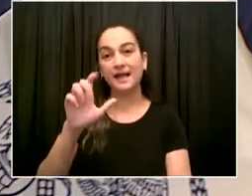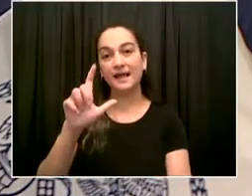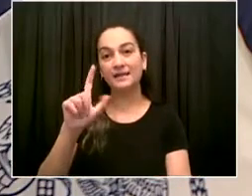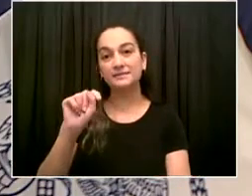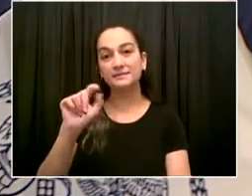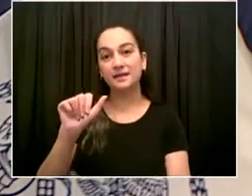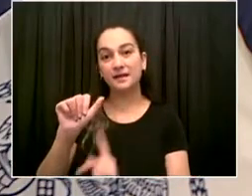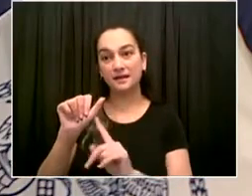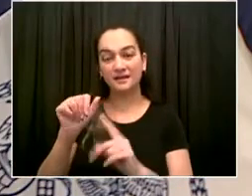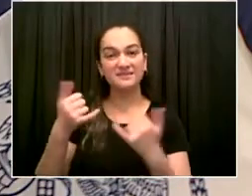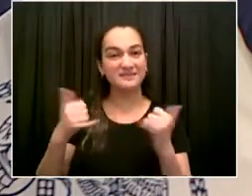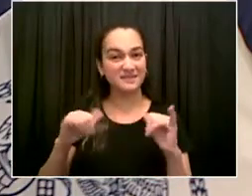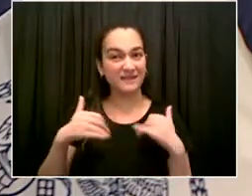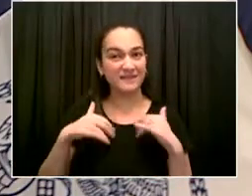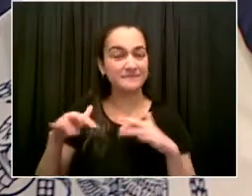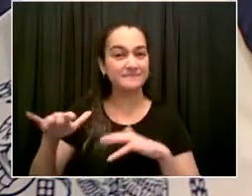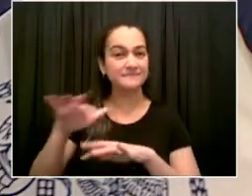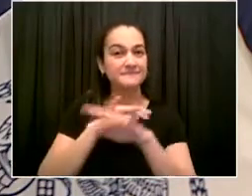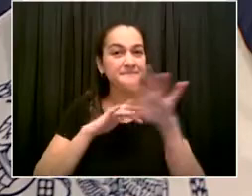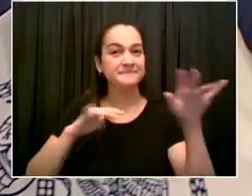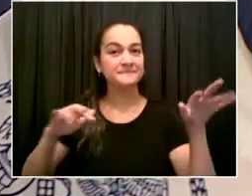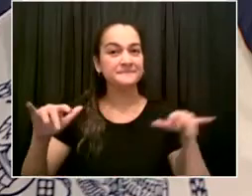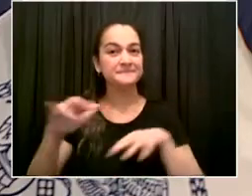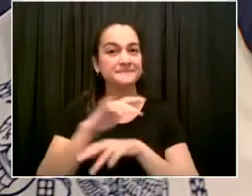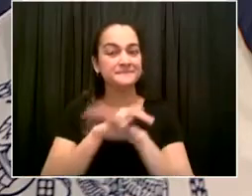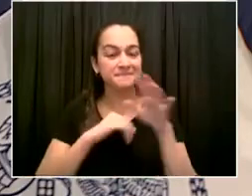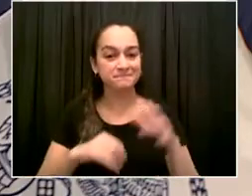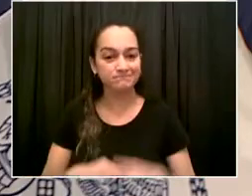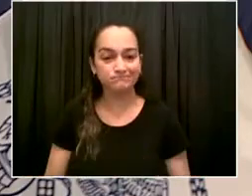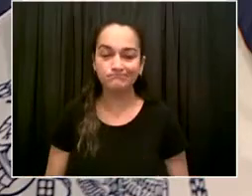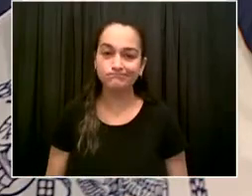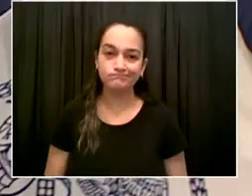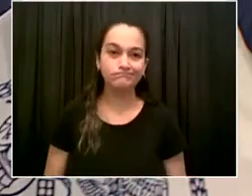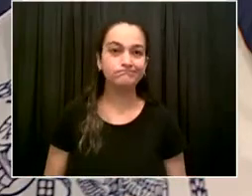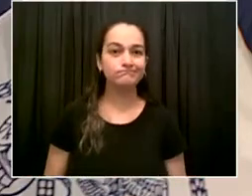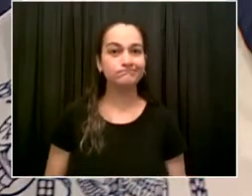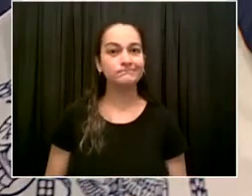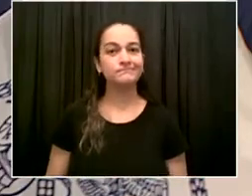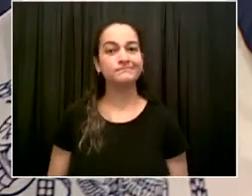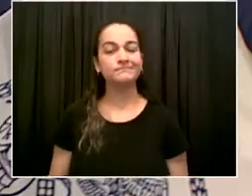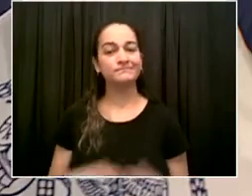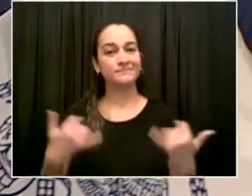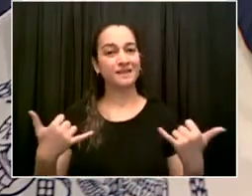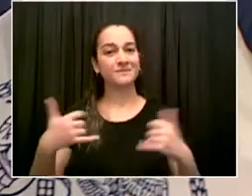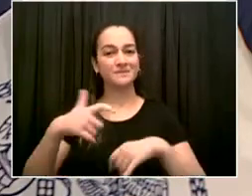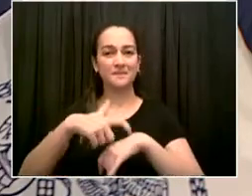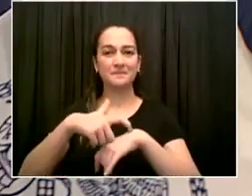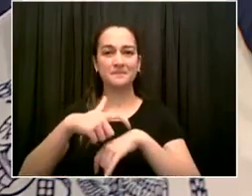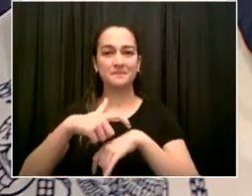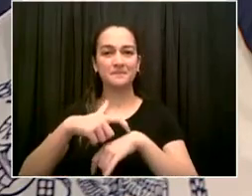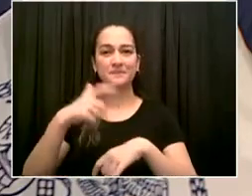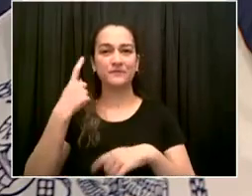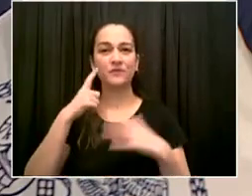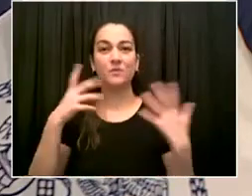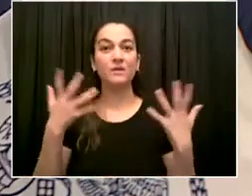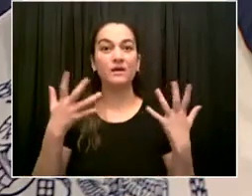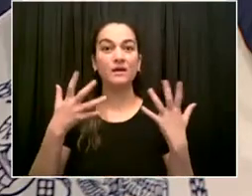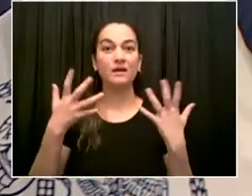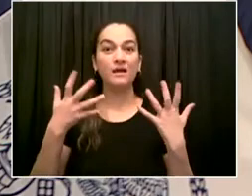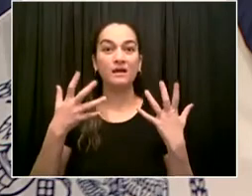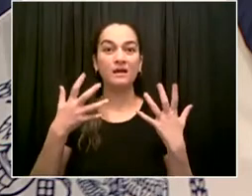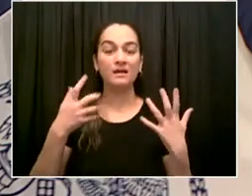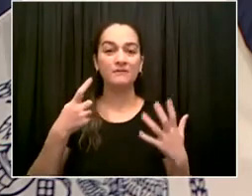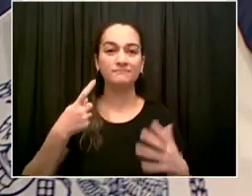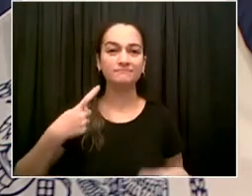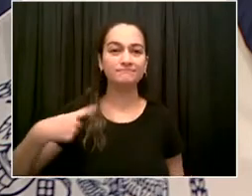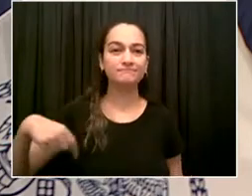crucial. This is a moment each year. I can tell you as a parent, this is the kind of time of year where parents start to stir and focus, getting kids